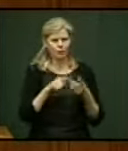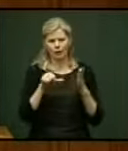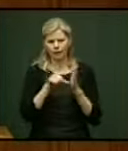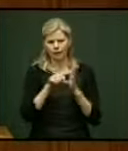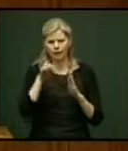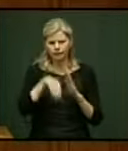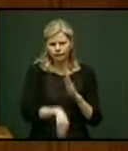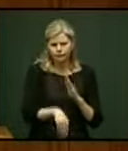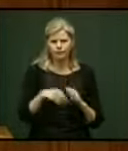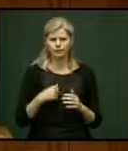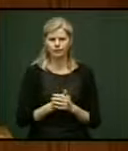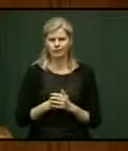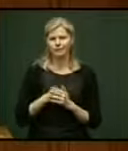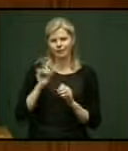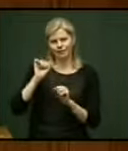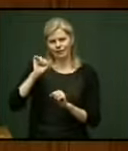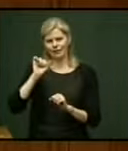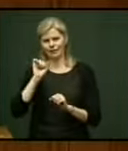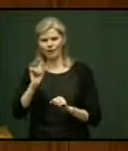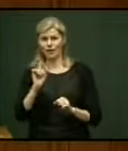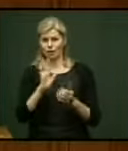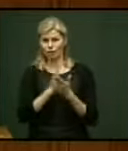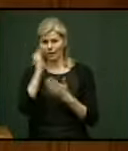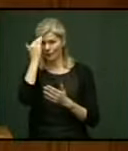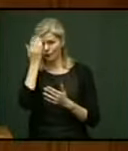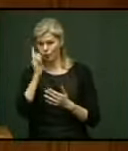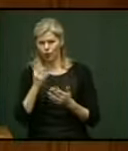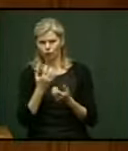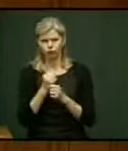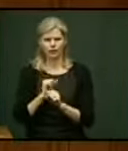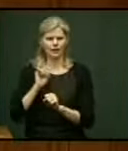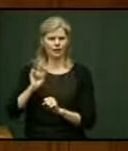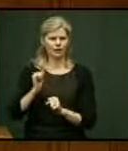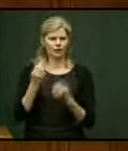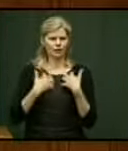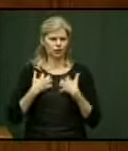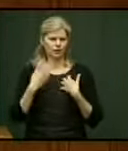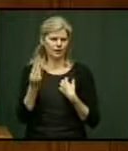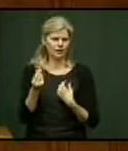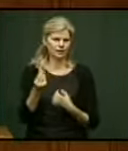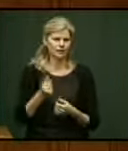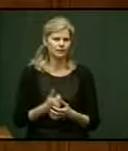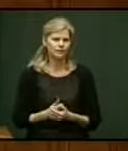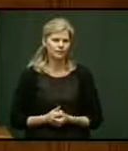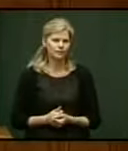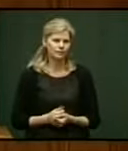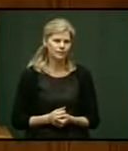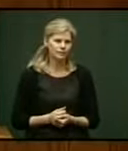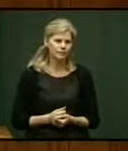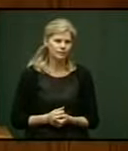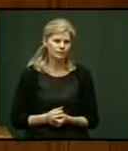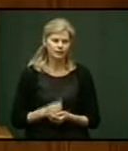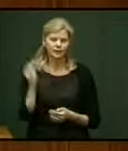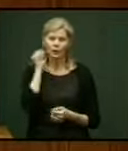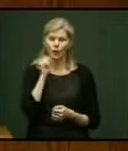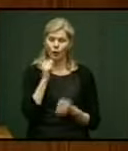this way. They want to protect their short-term interests. But over and over again, we see evidence that when small, powerful groups have too much sway,